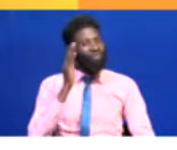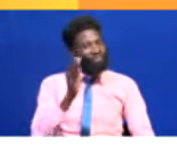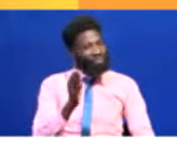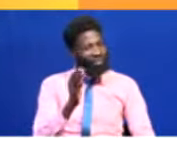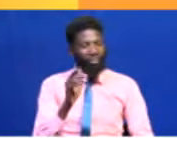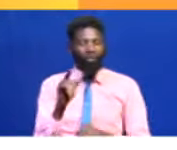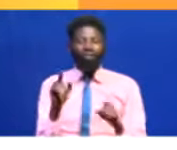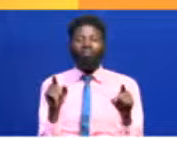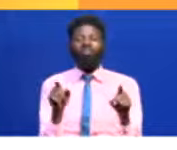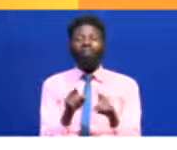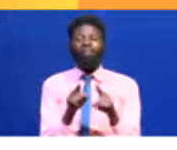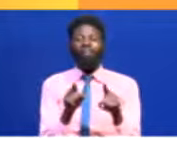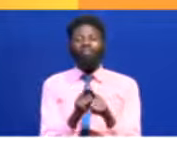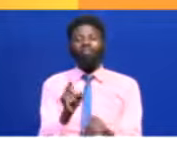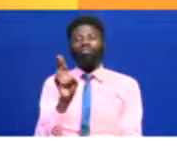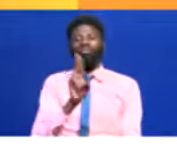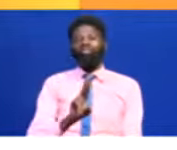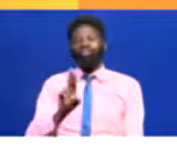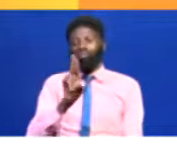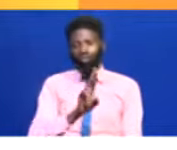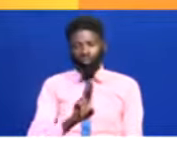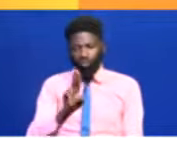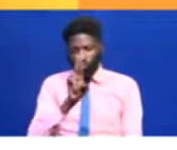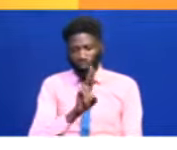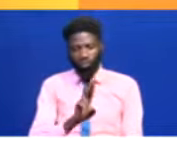will be able to be used in that